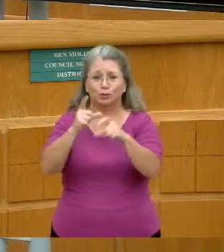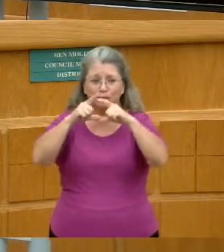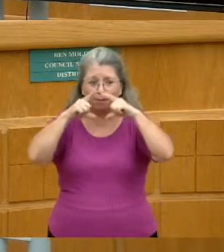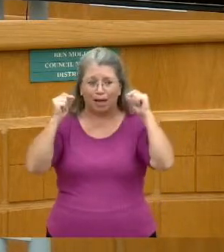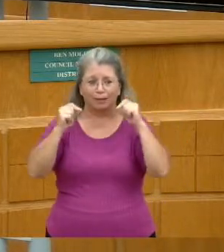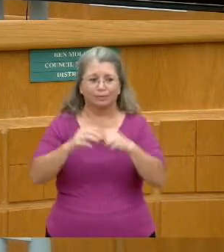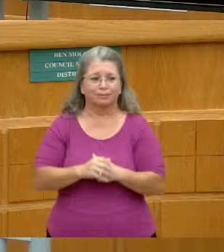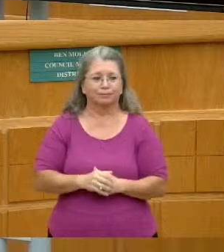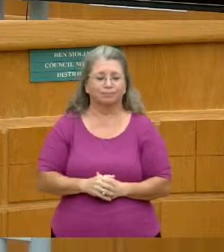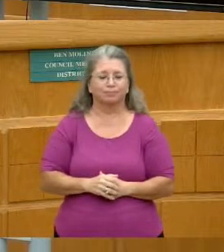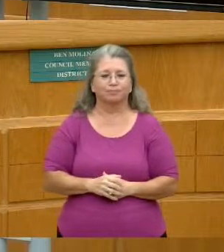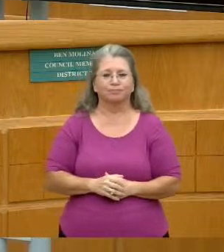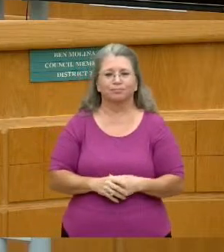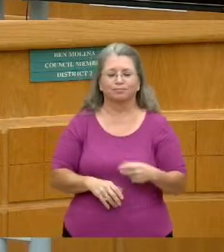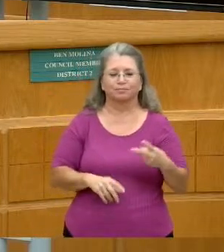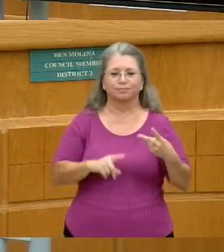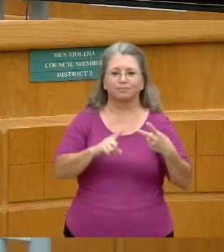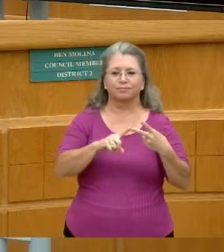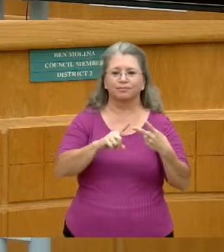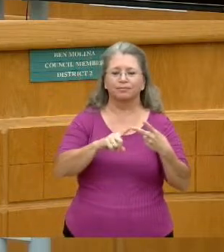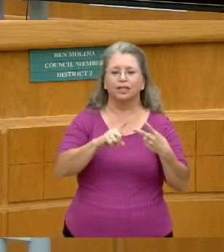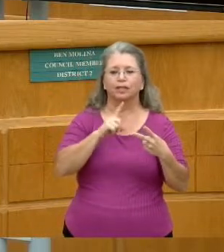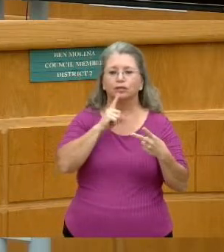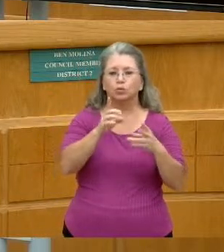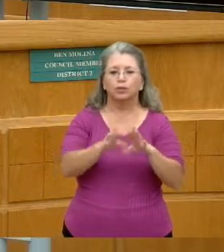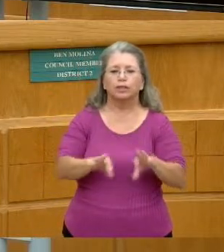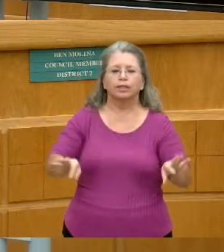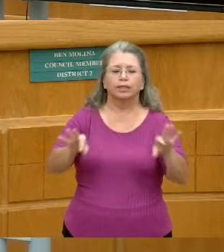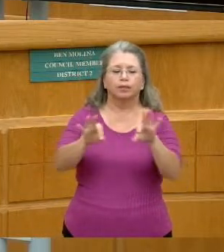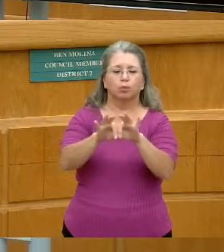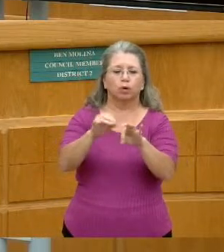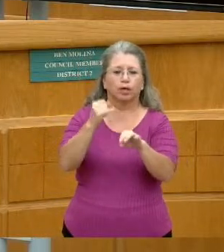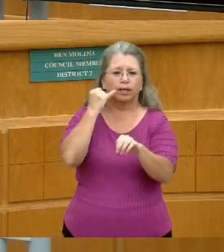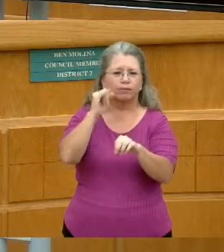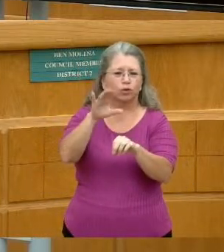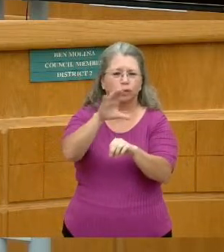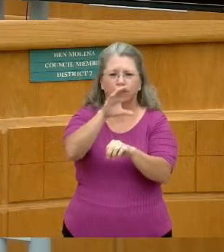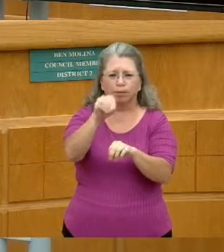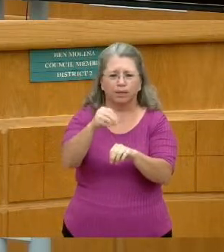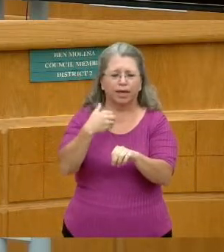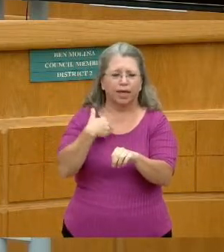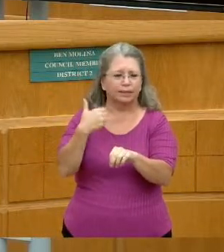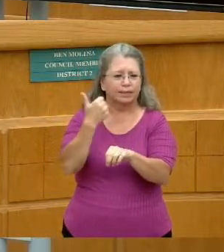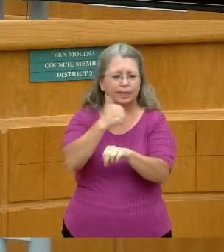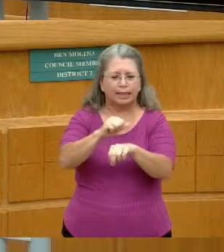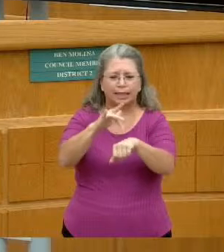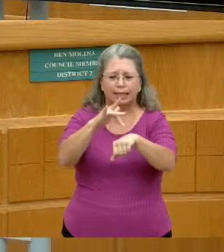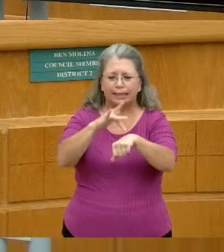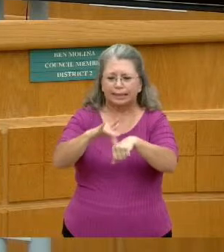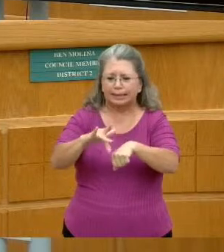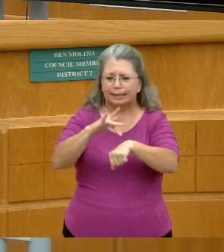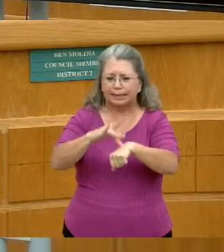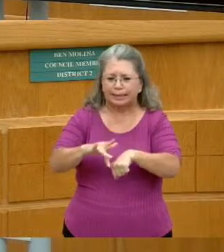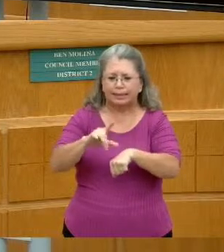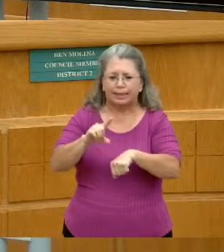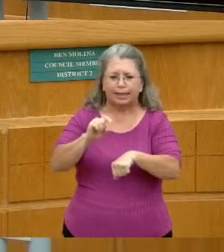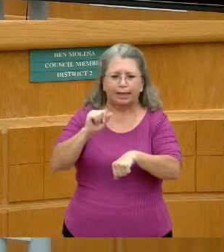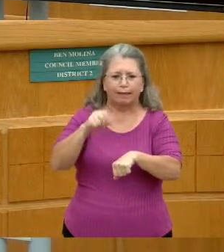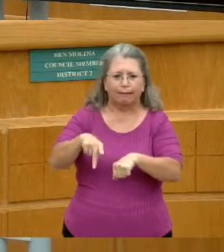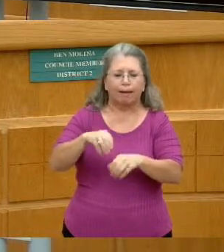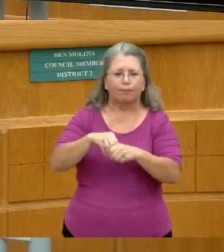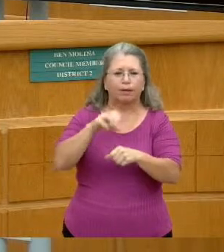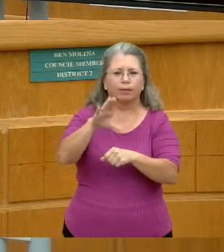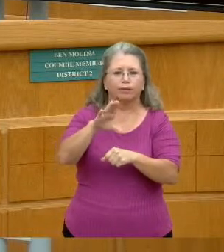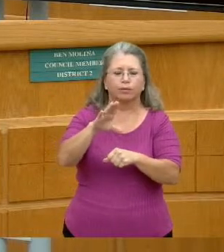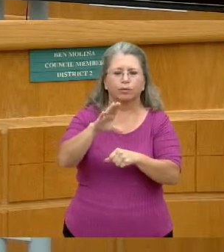Second, it's really important to close loopholes in the social distancing policies that you have in place. Obviously, in the state of Texas, that's what we're